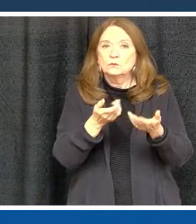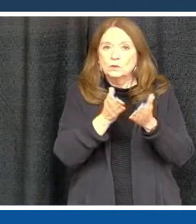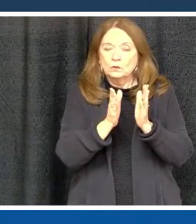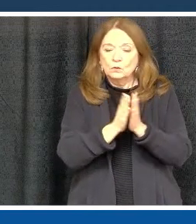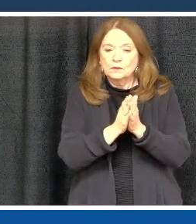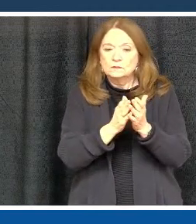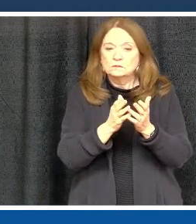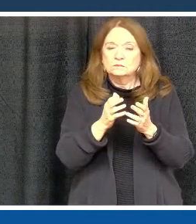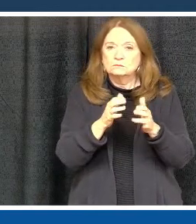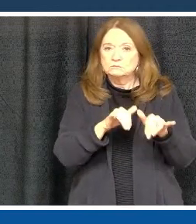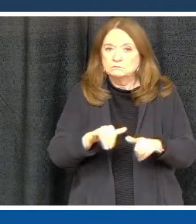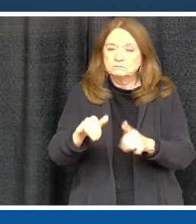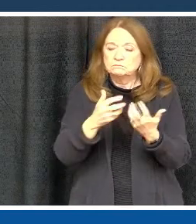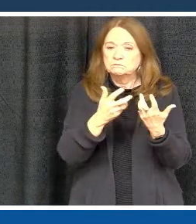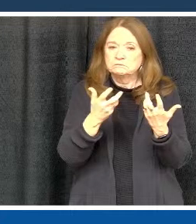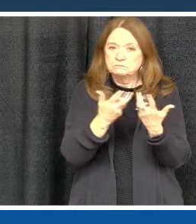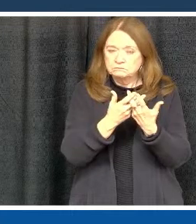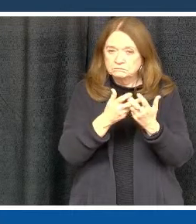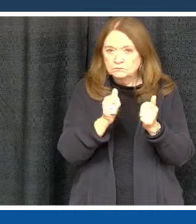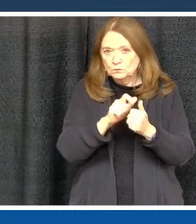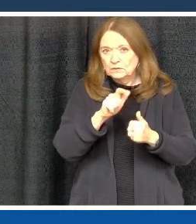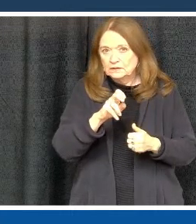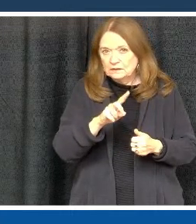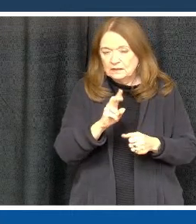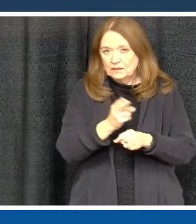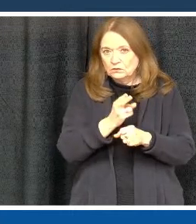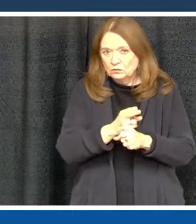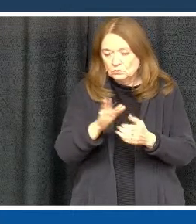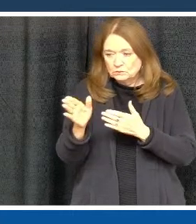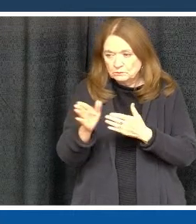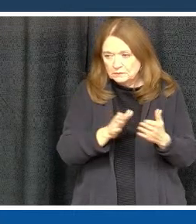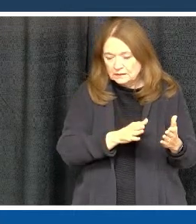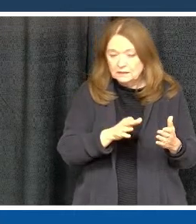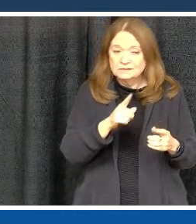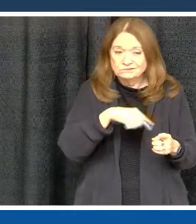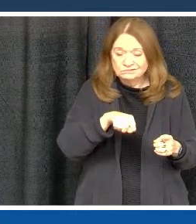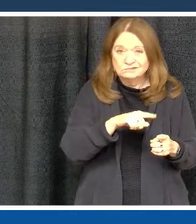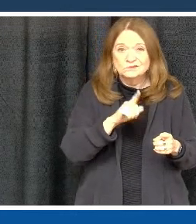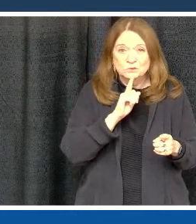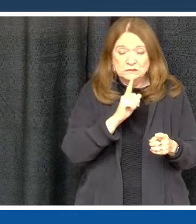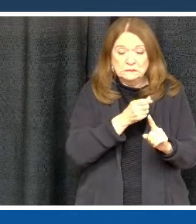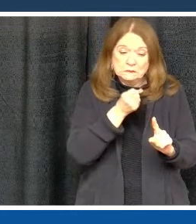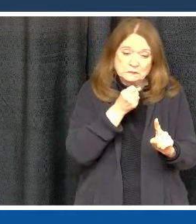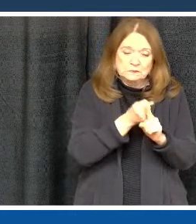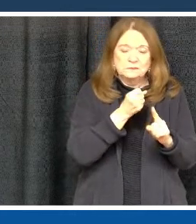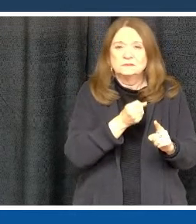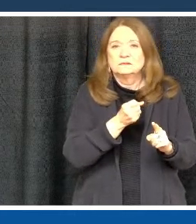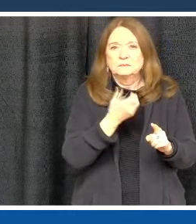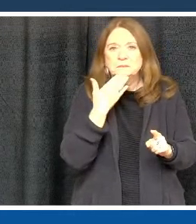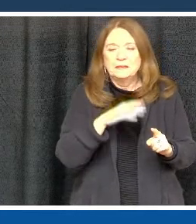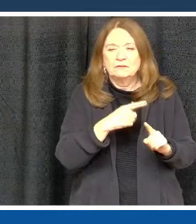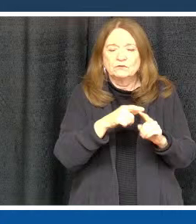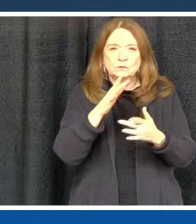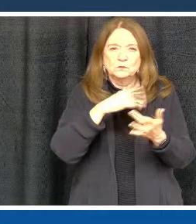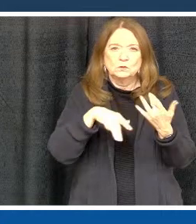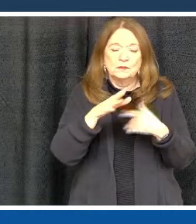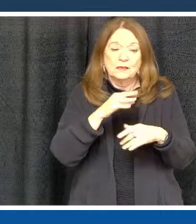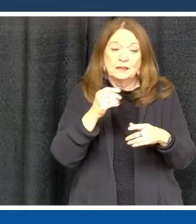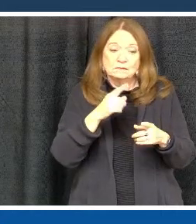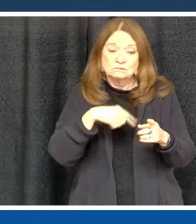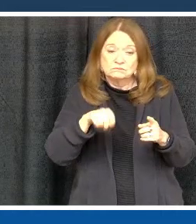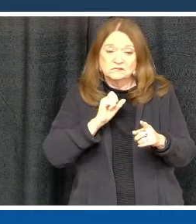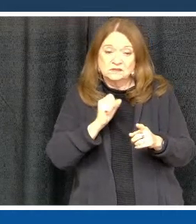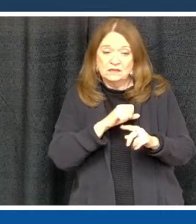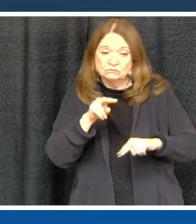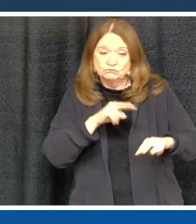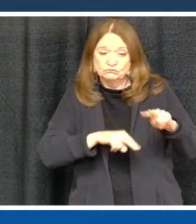These properties and the previous structures sustained significant damage from the recent tornado. The RPC staff has reviewed the area due